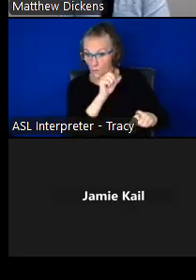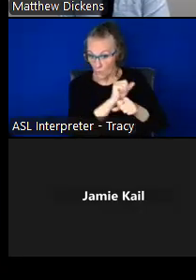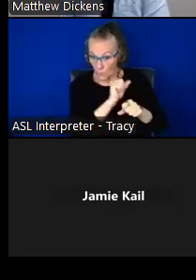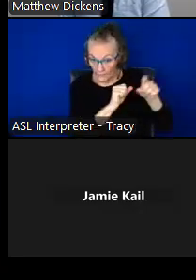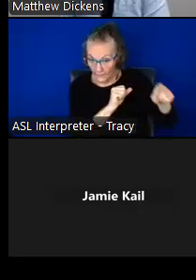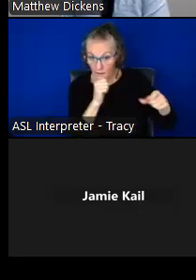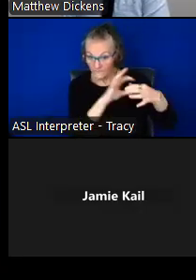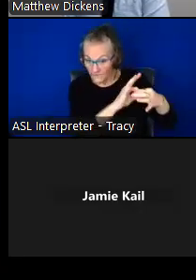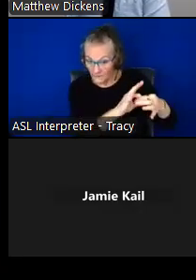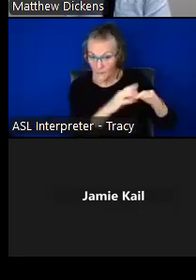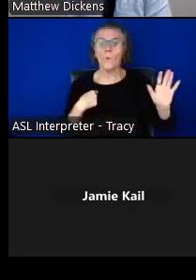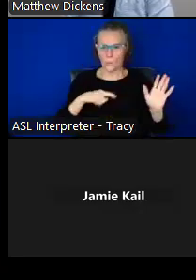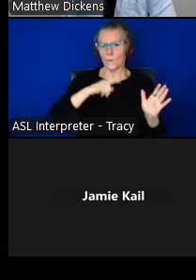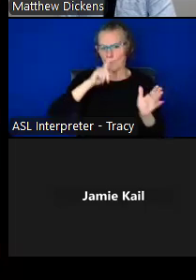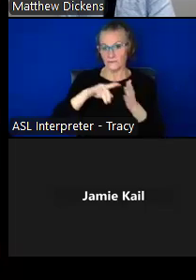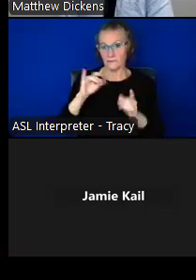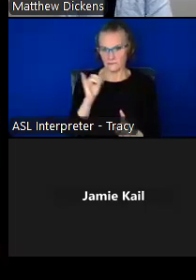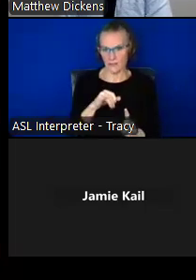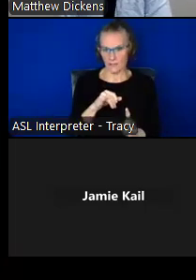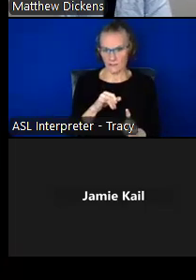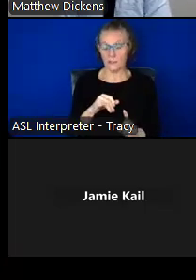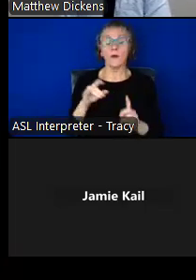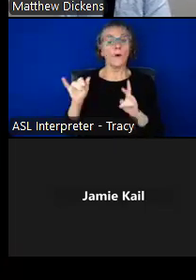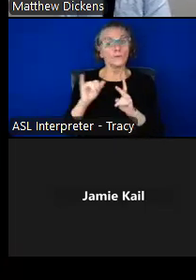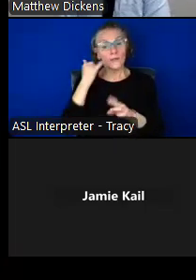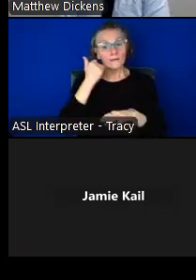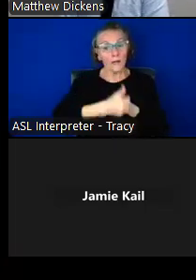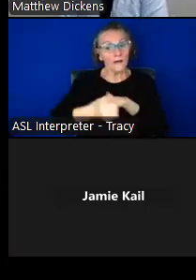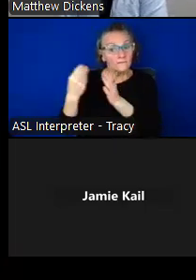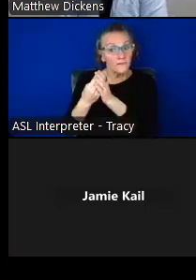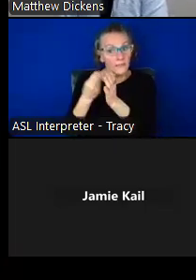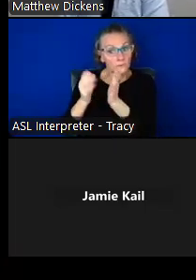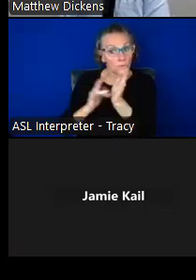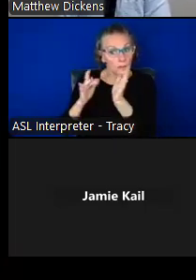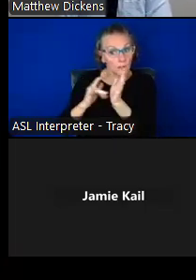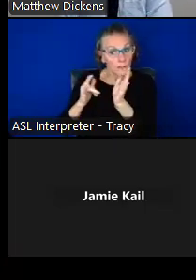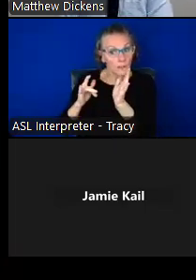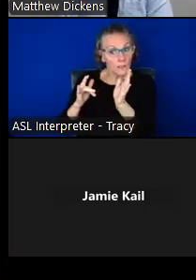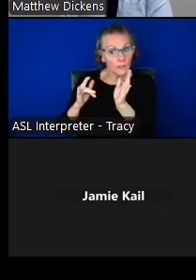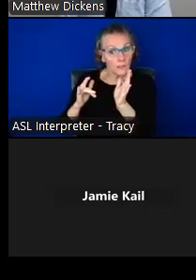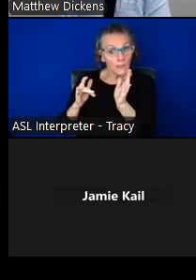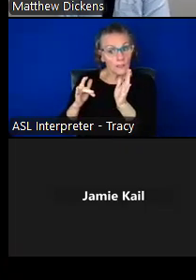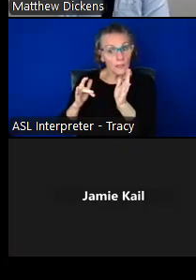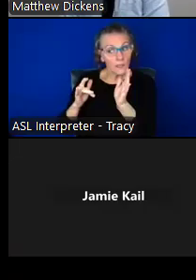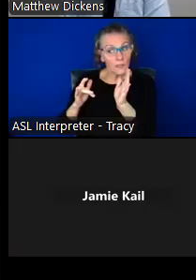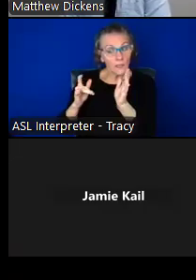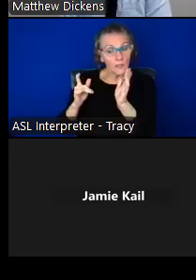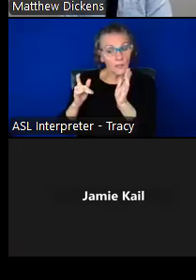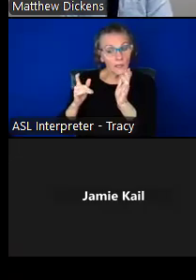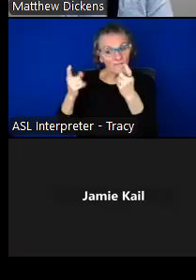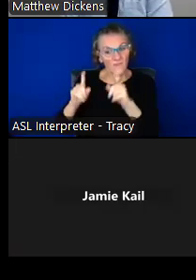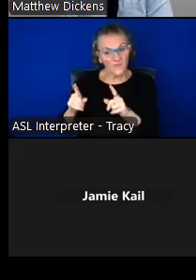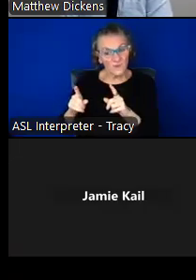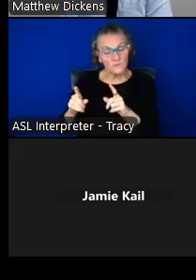then we would investigate that. Also, allegations of financial exploitation occur, unfortunately,